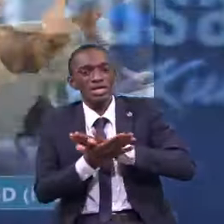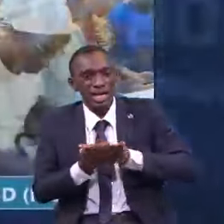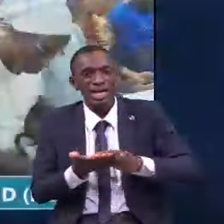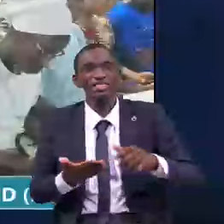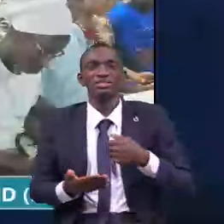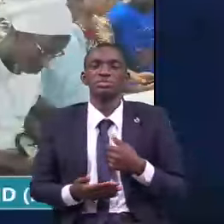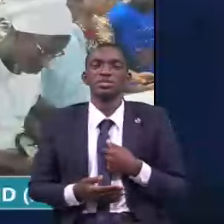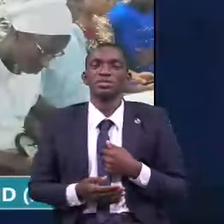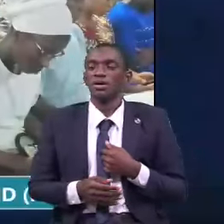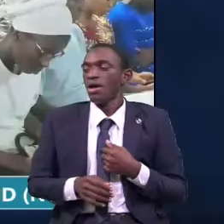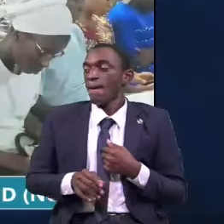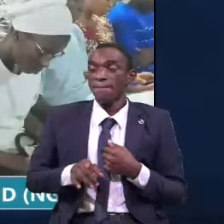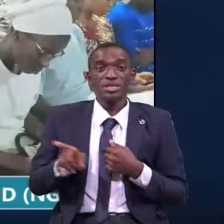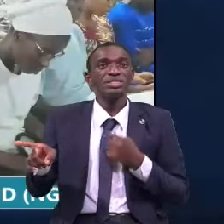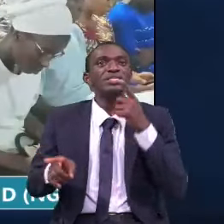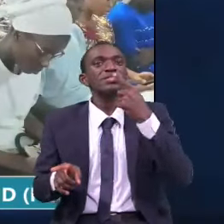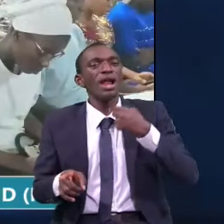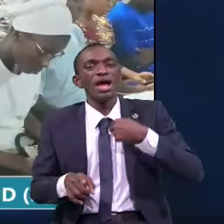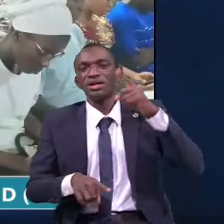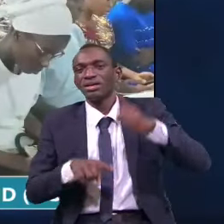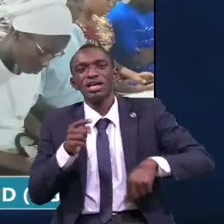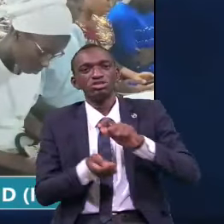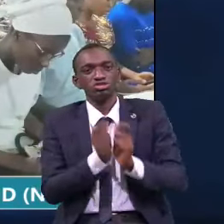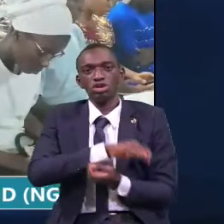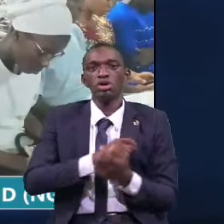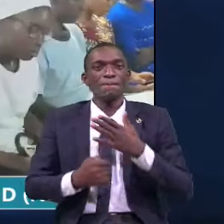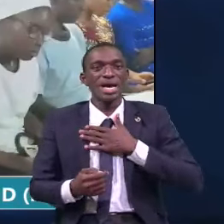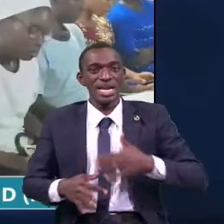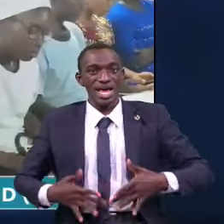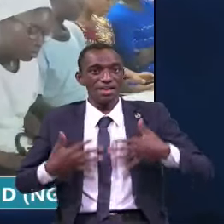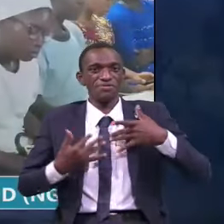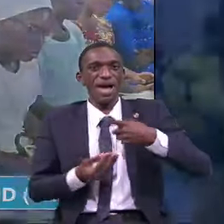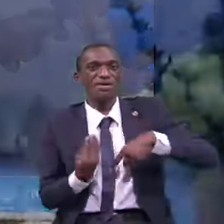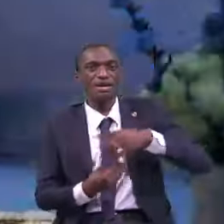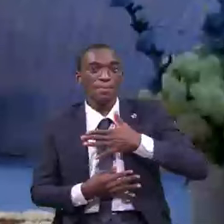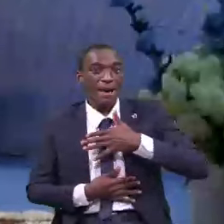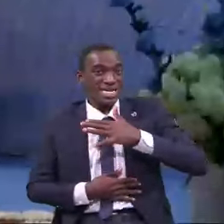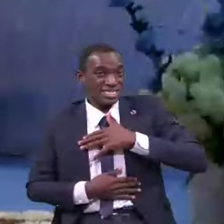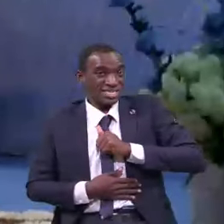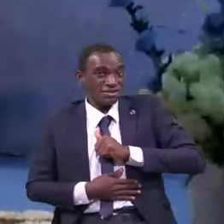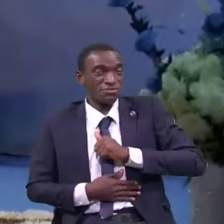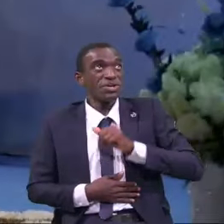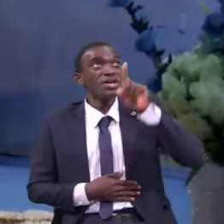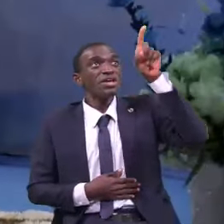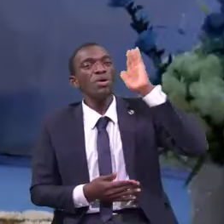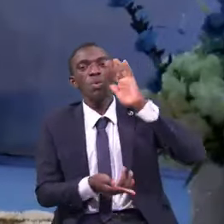I cannot turn my life around by myself, he will transform me.